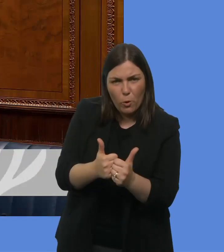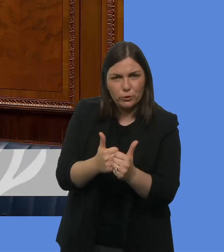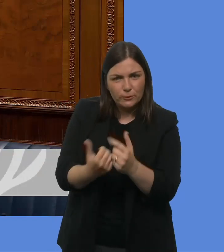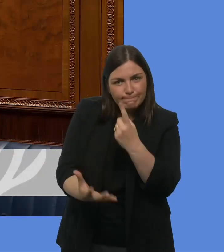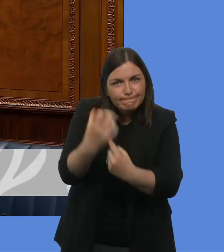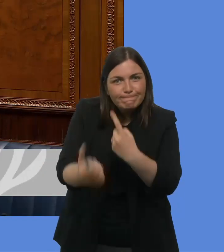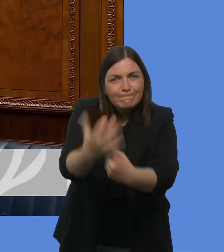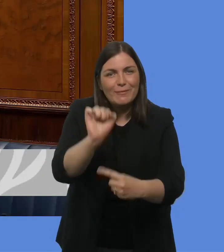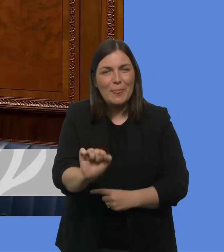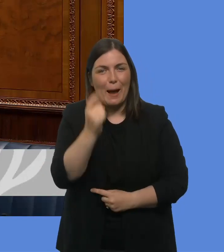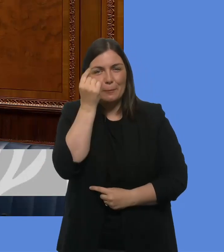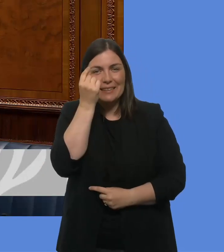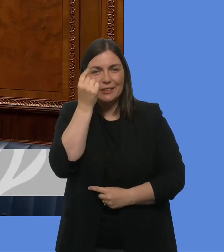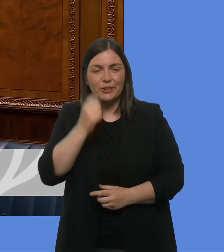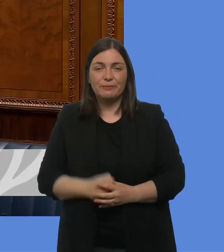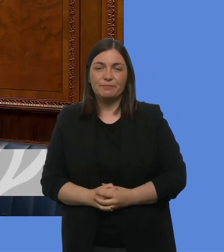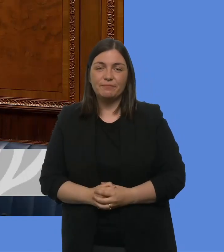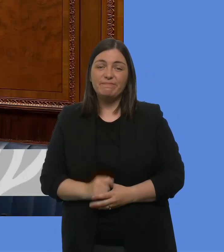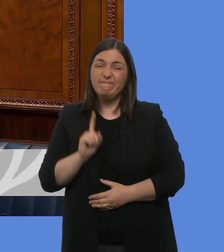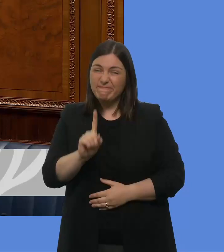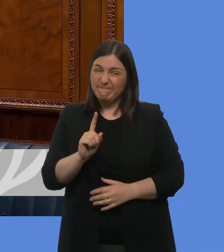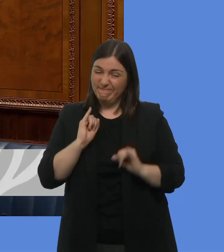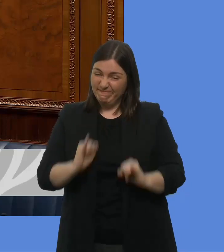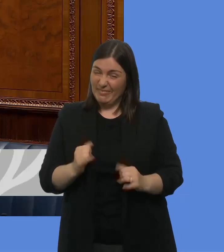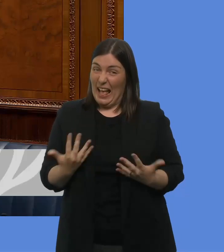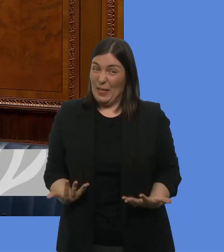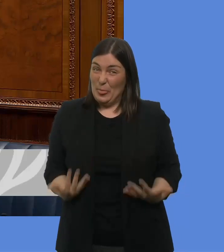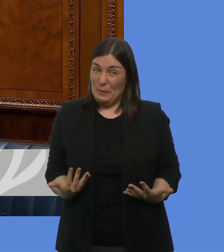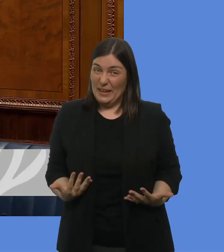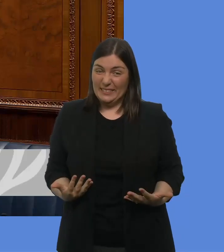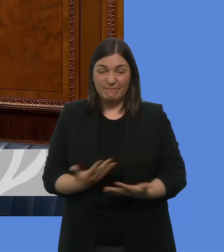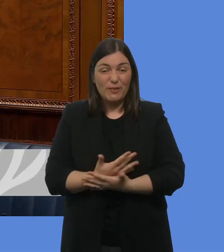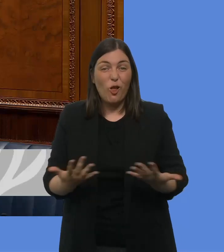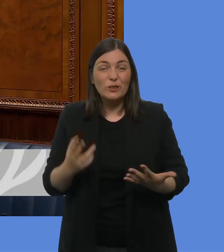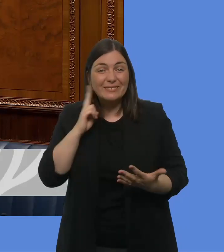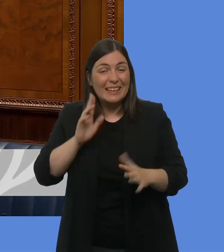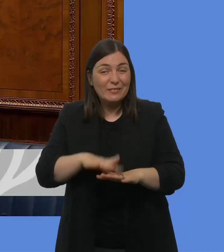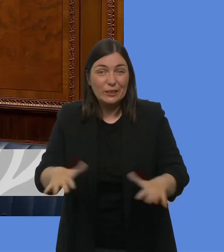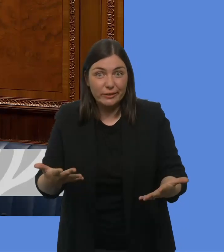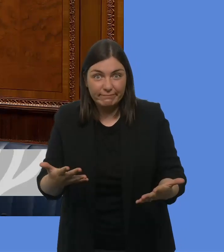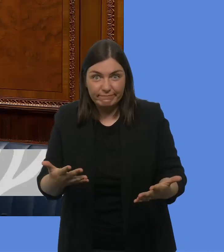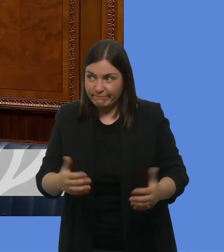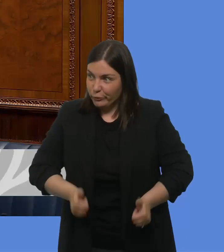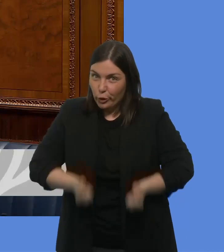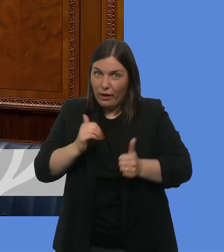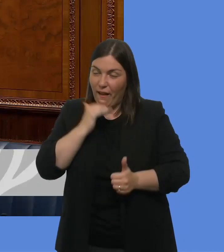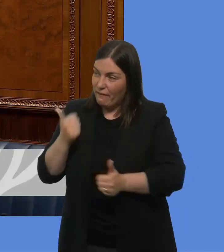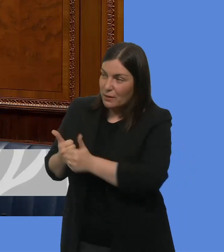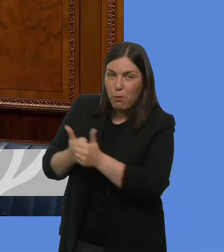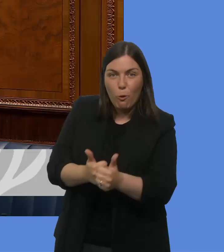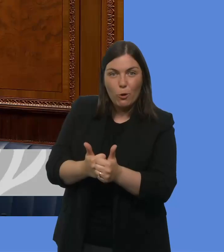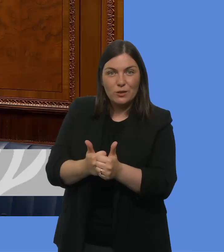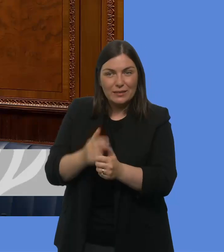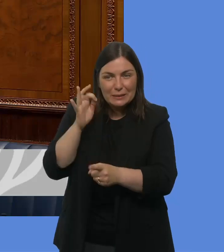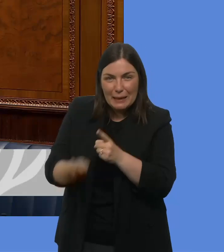left behind due to the shortage of qualified teachers of deaf and specialist staff. This lack of support has a profound